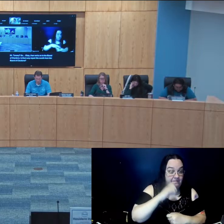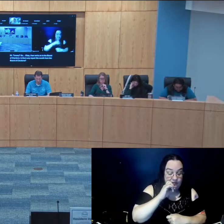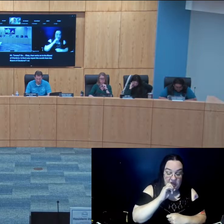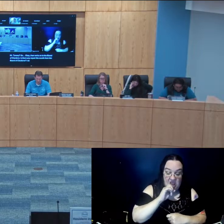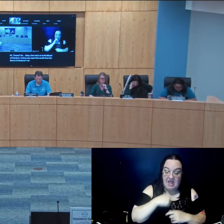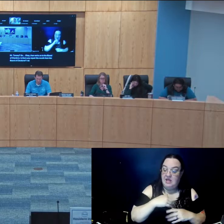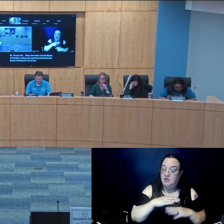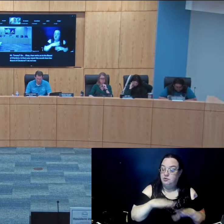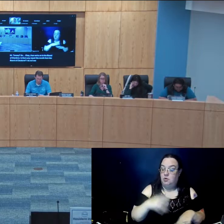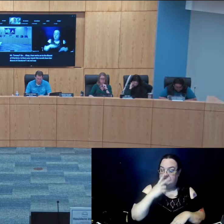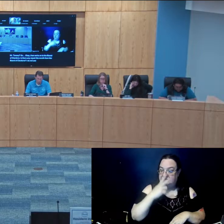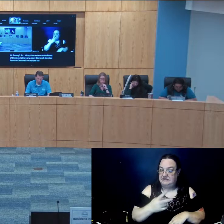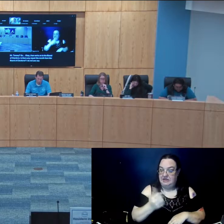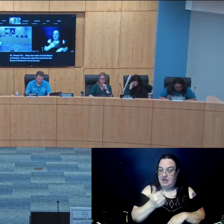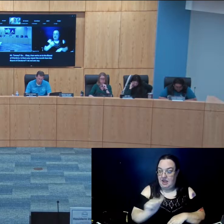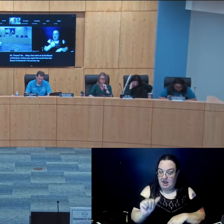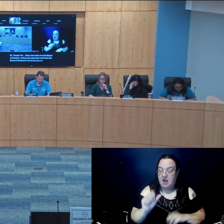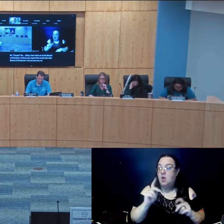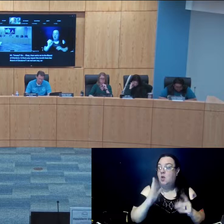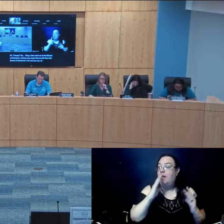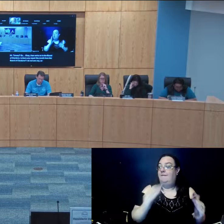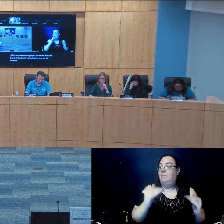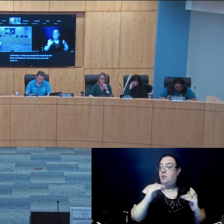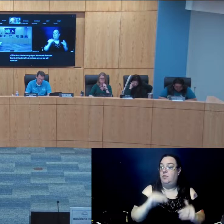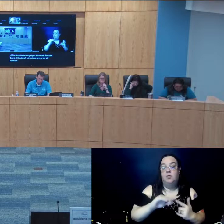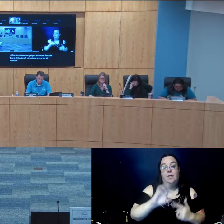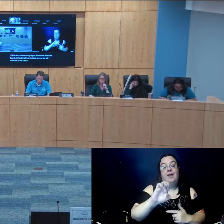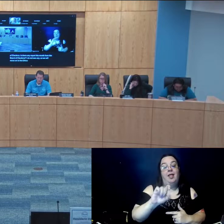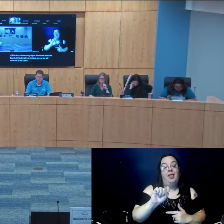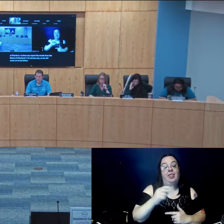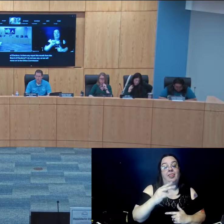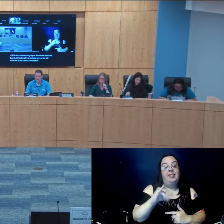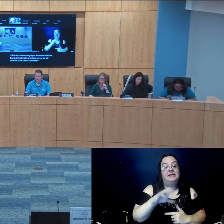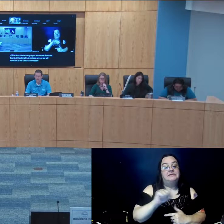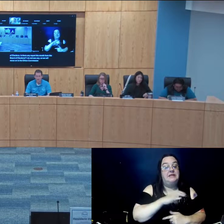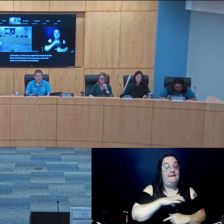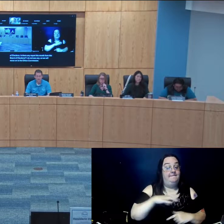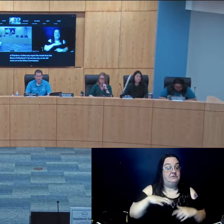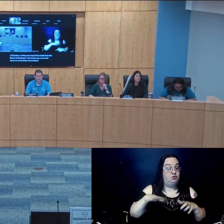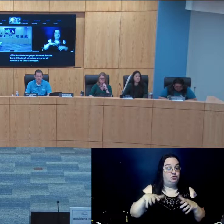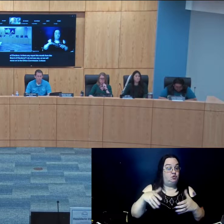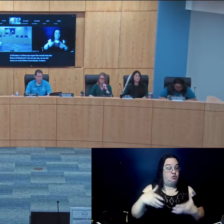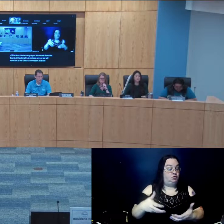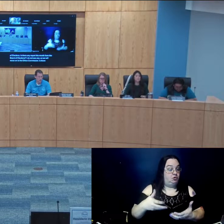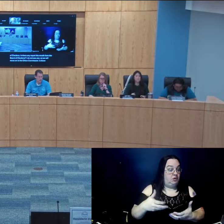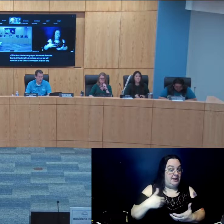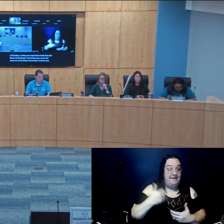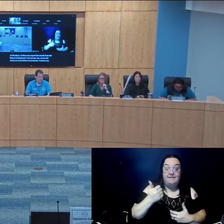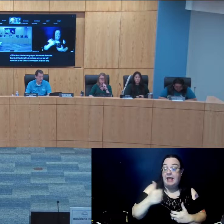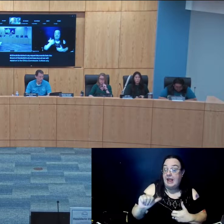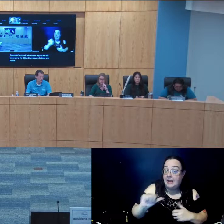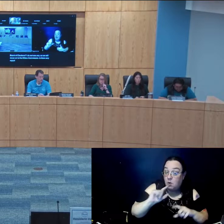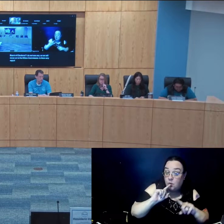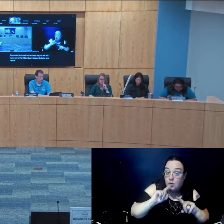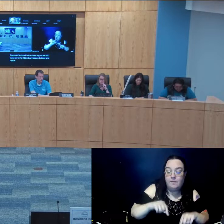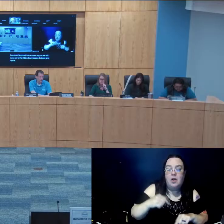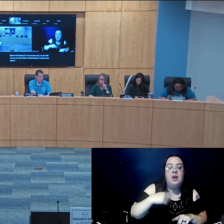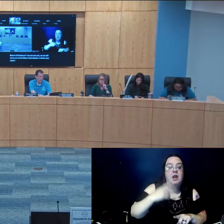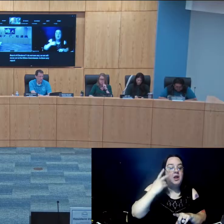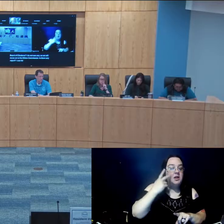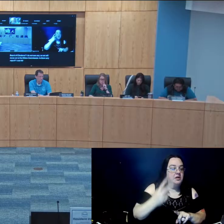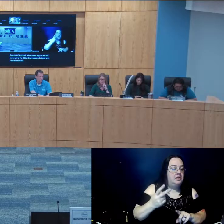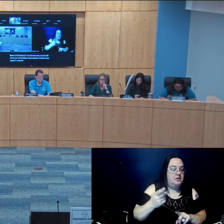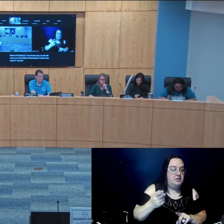not see any, so we will move on to the Ethics Commission. Is there any report? I saw Mr. Yes.